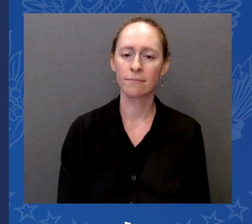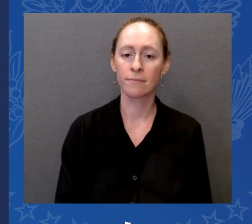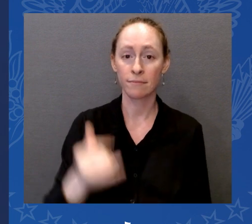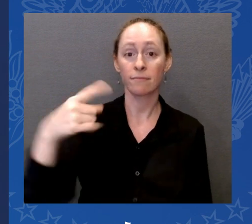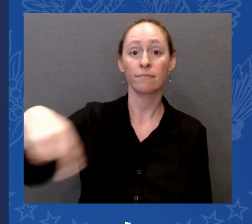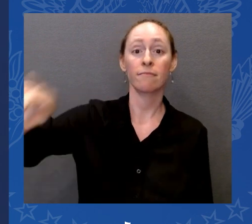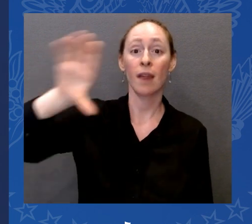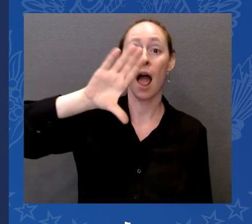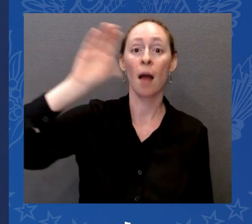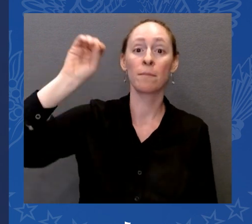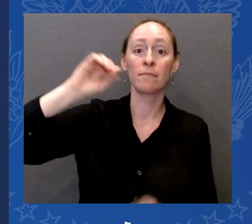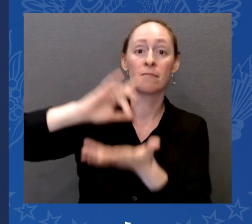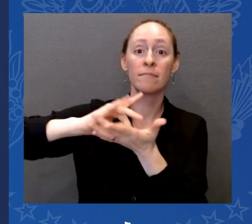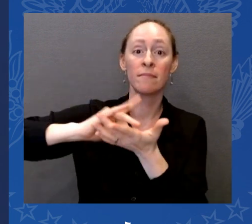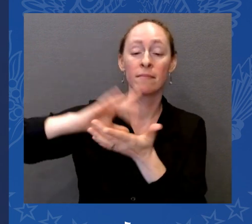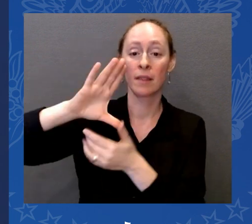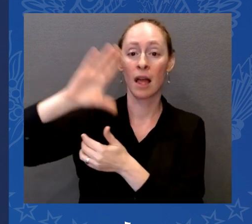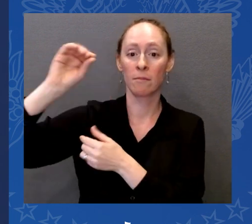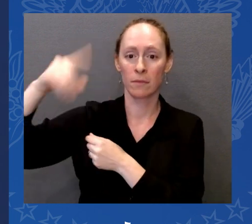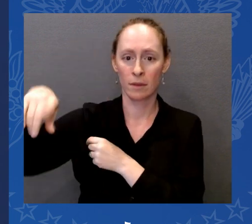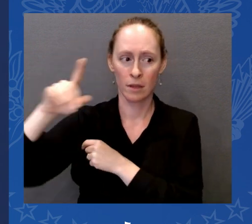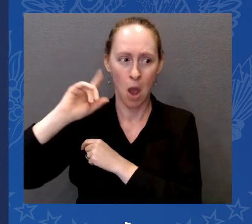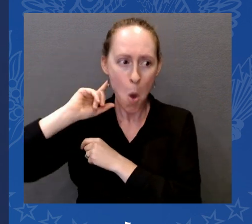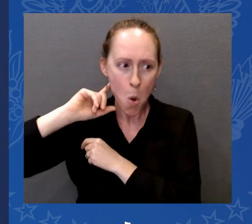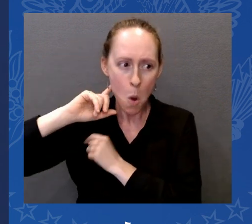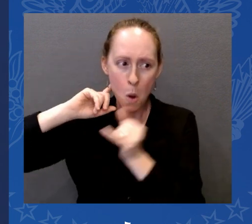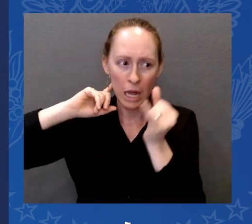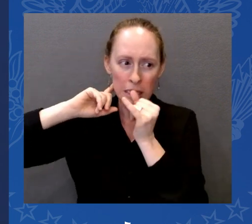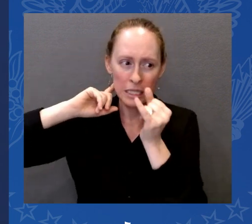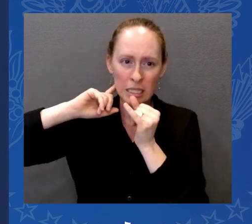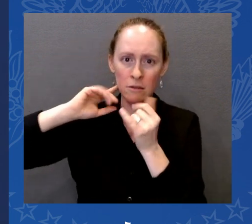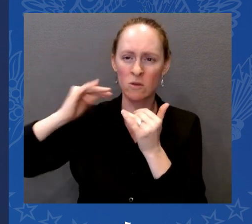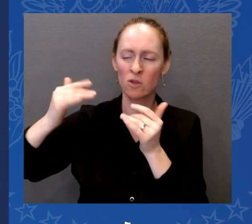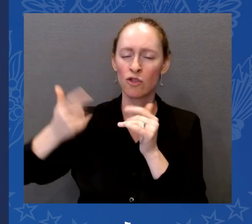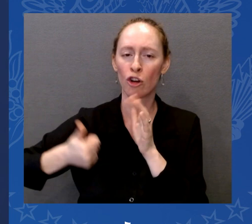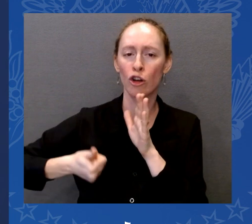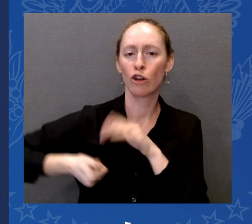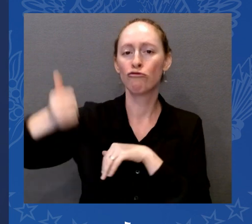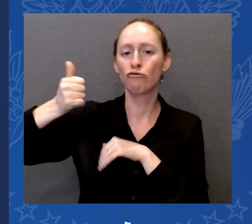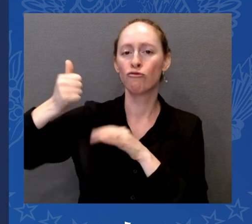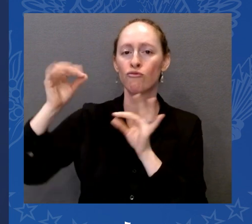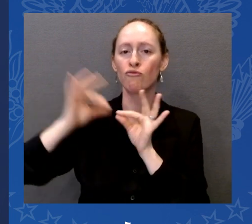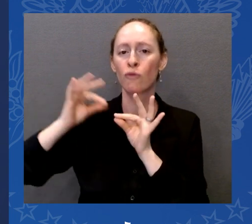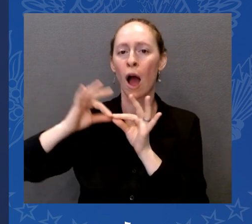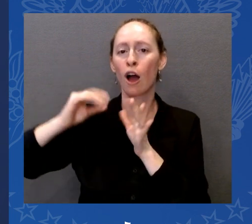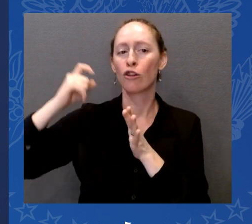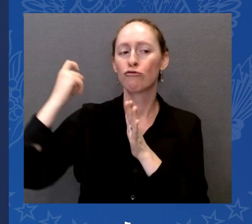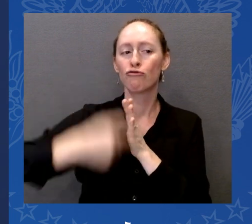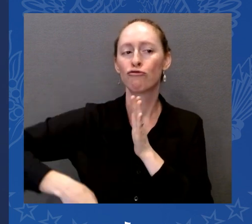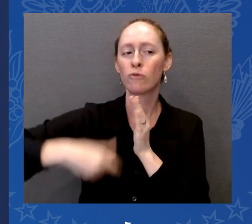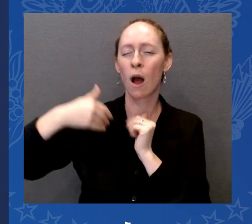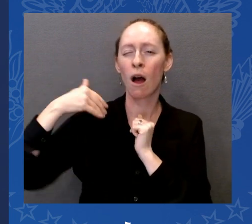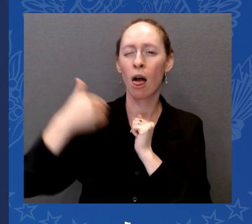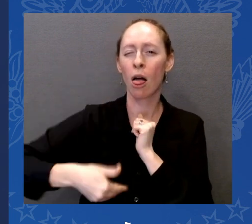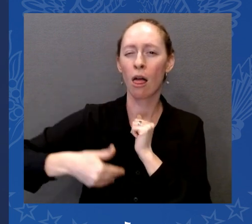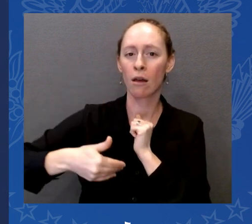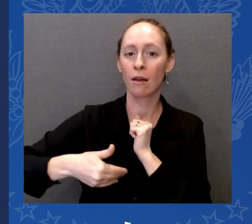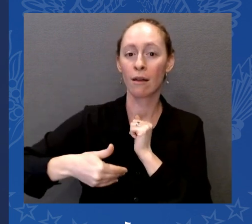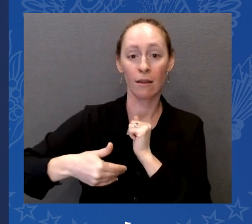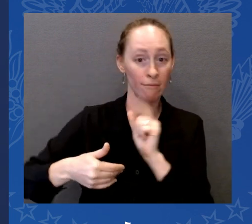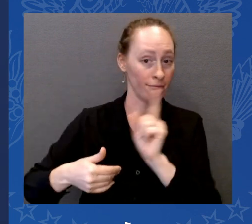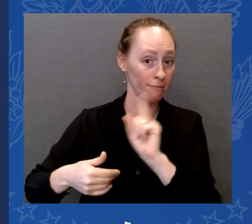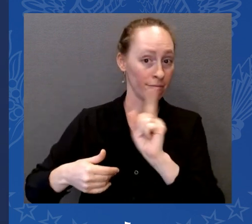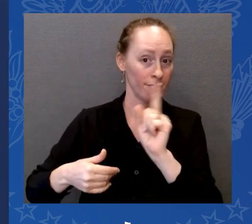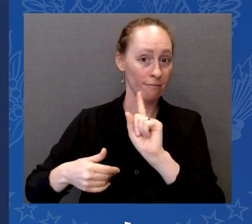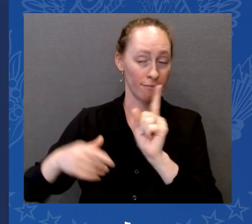difference, because there's no rationale for it. Unless they can prove they engage in additional research to improve the product,